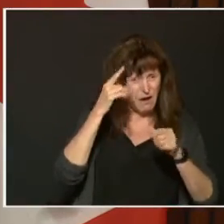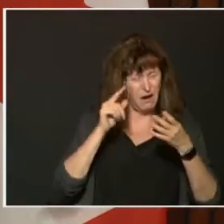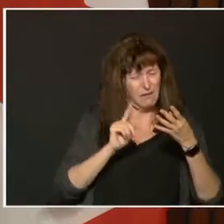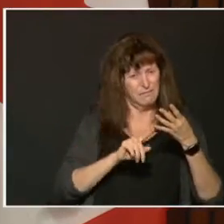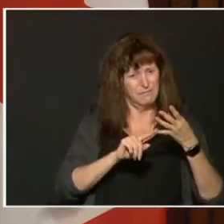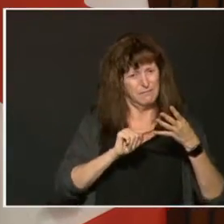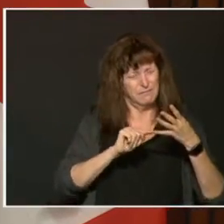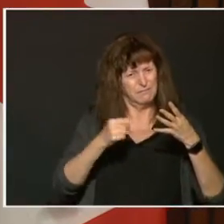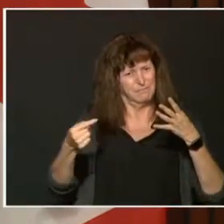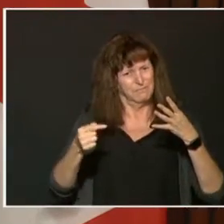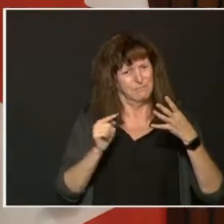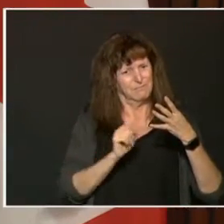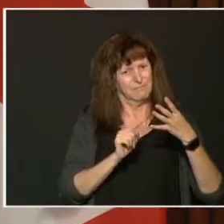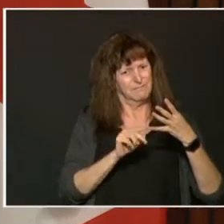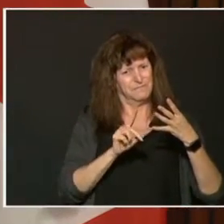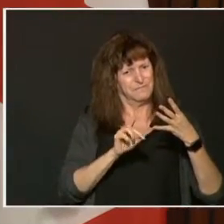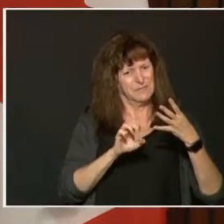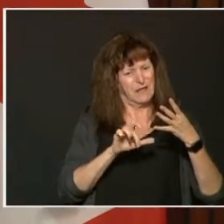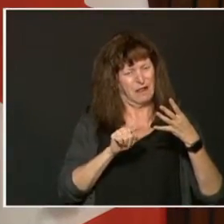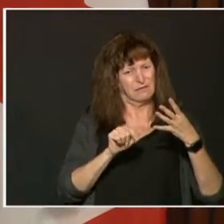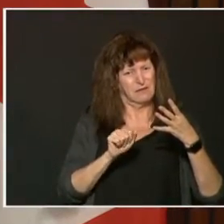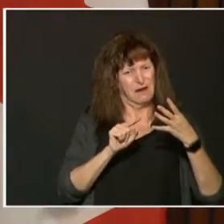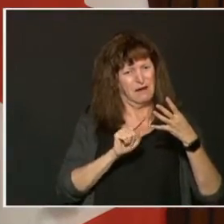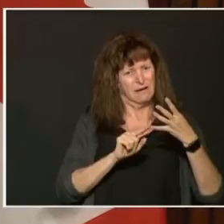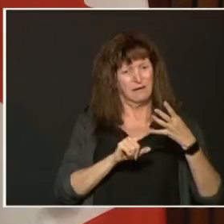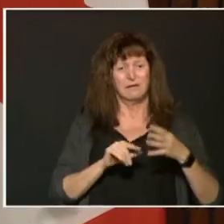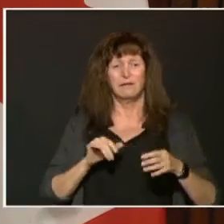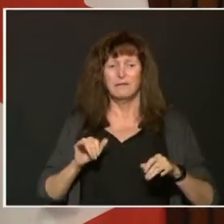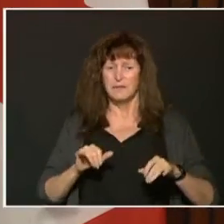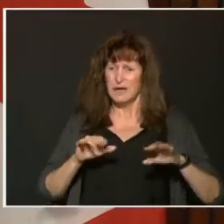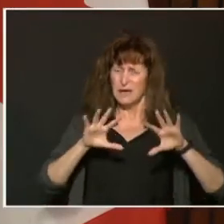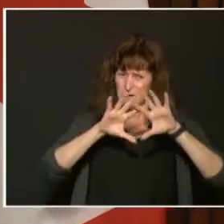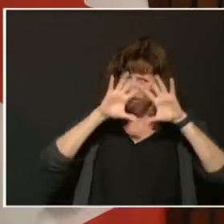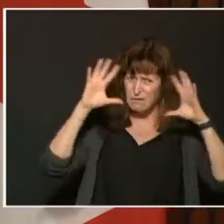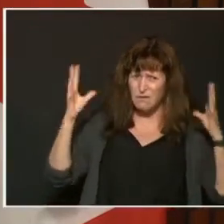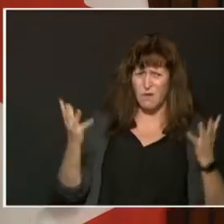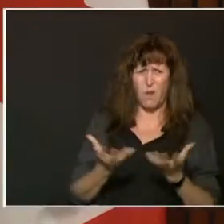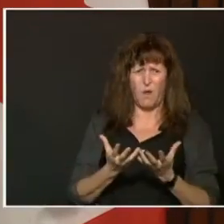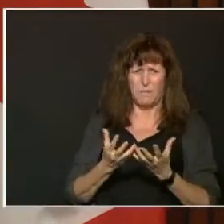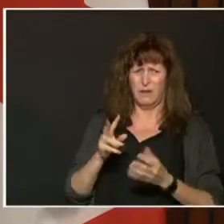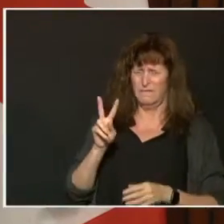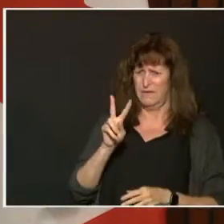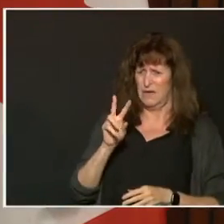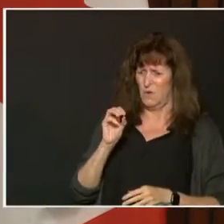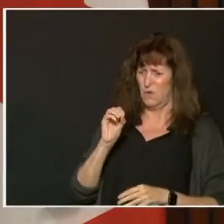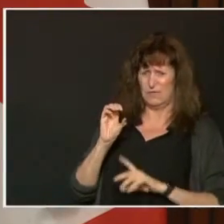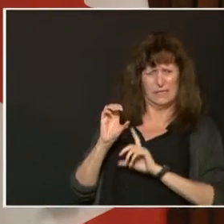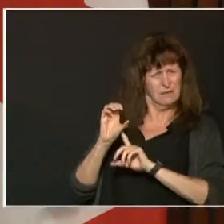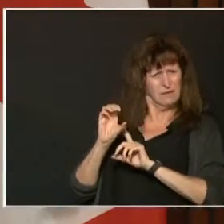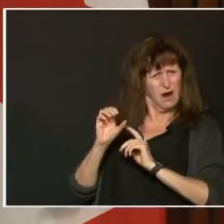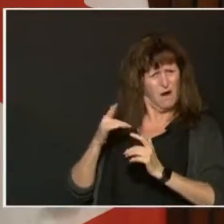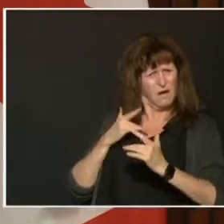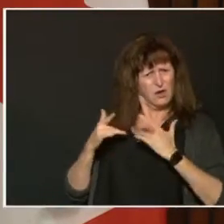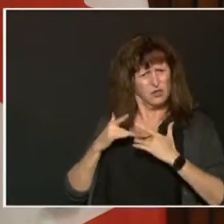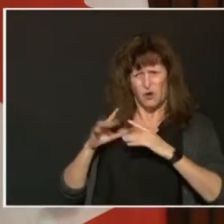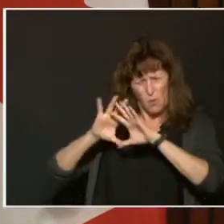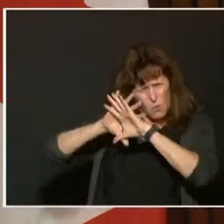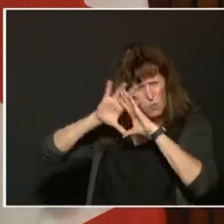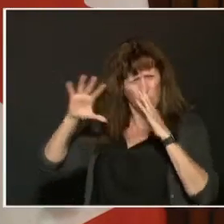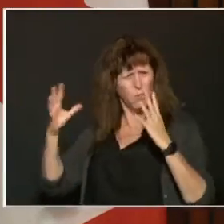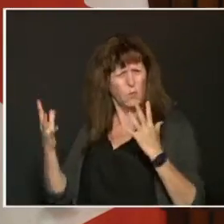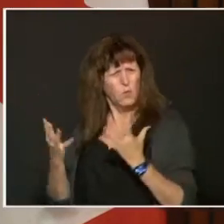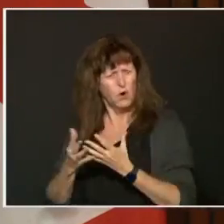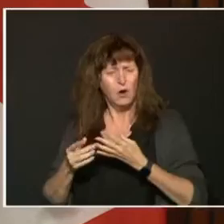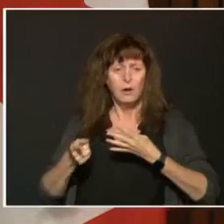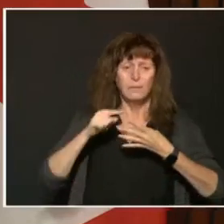has emerged as a global variant of concern, which is being taken very seriously across the world and has replaced Alpha as the